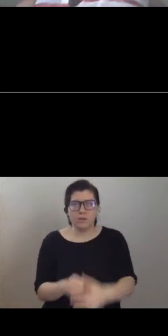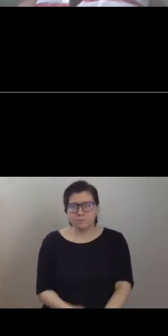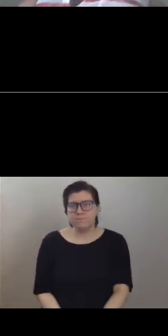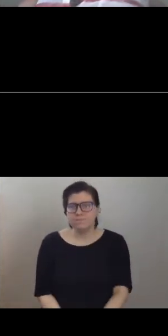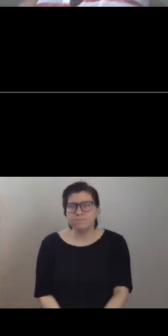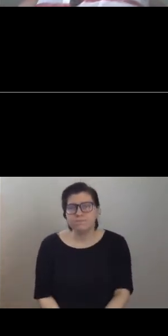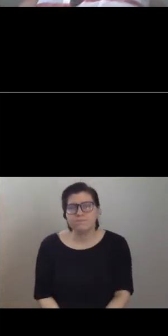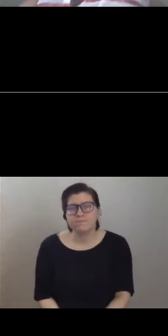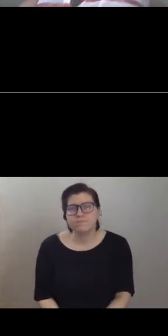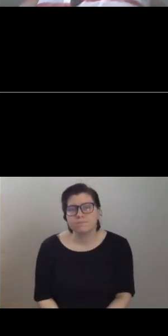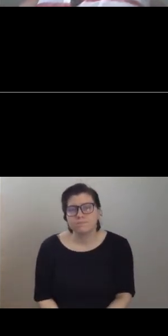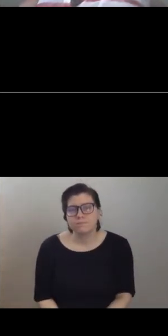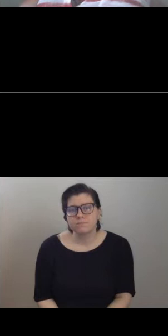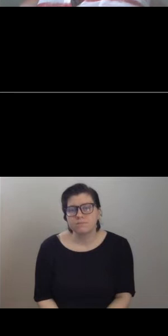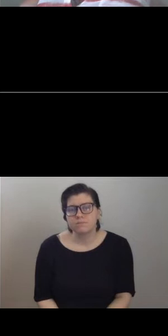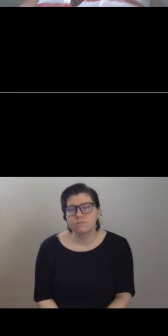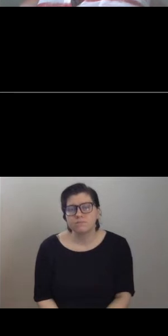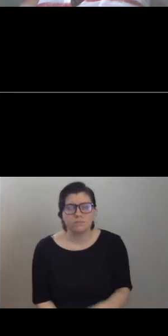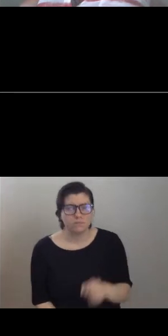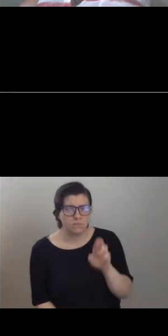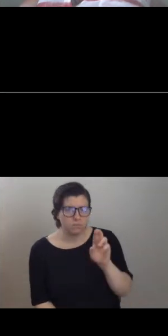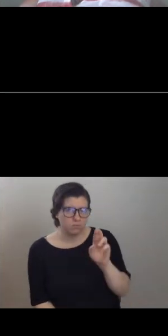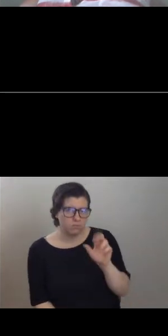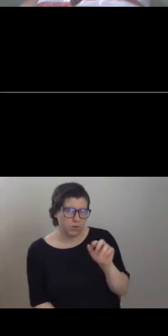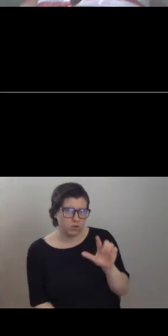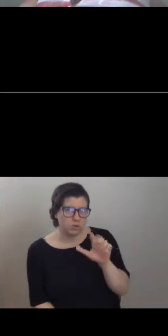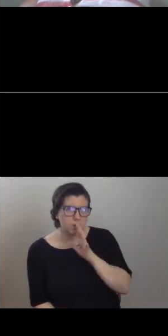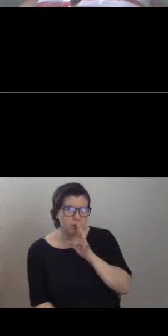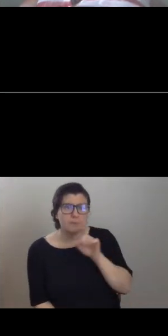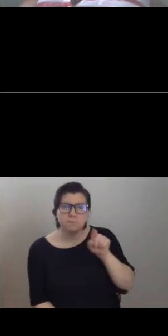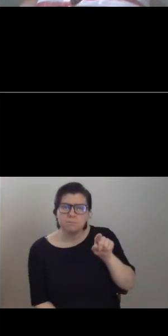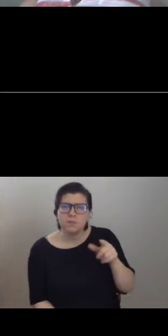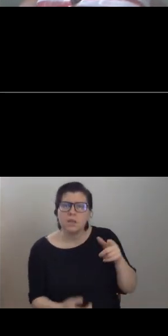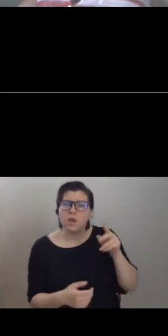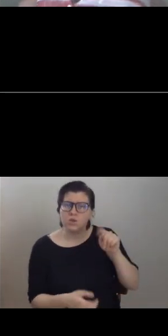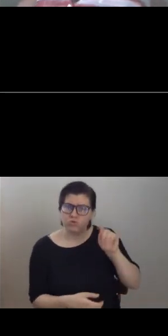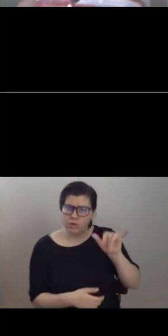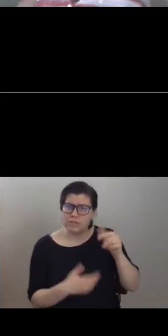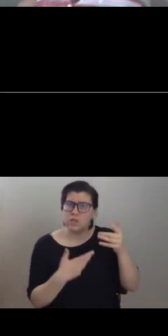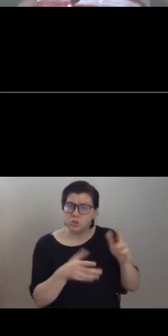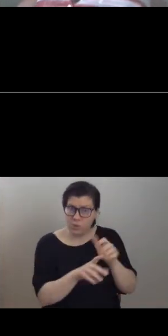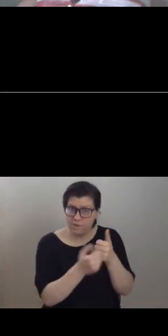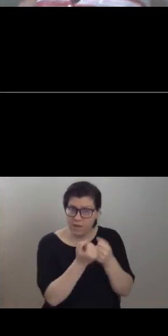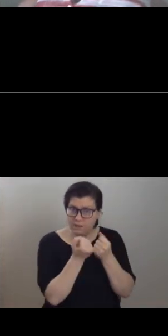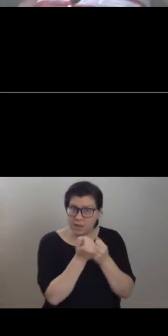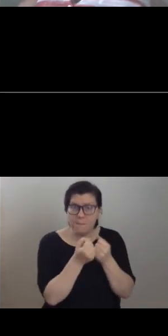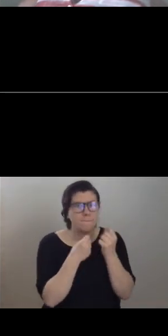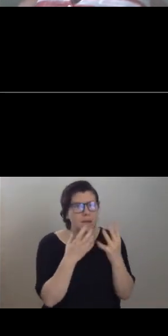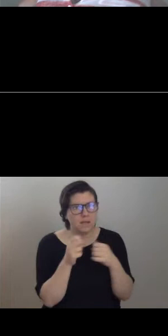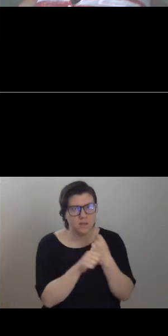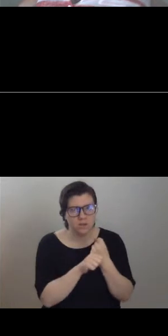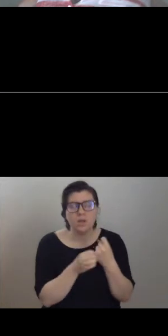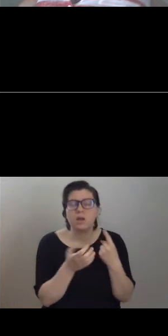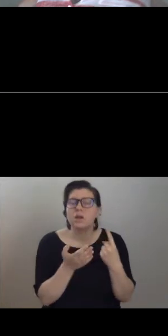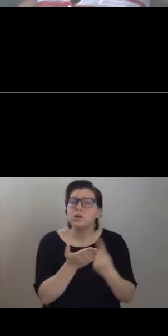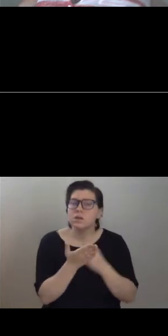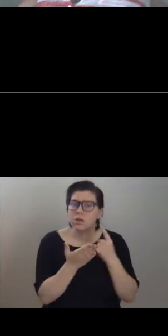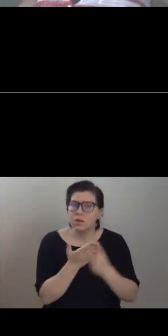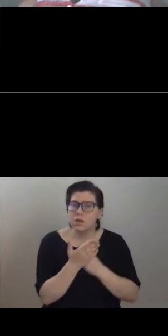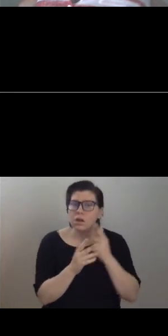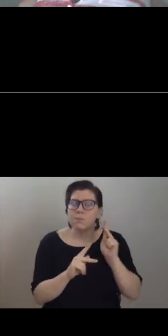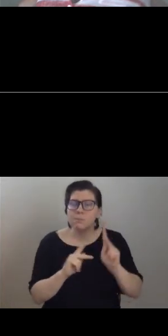And Tracy, you've been an advocate for many years, and sometimes people